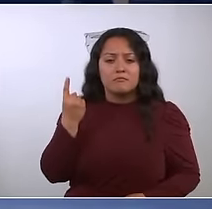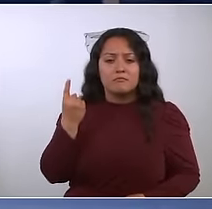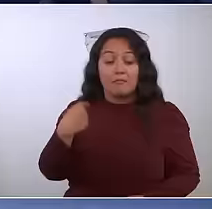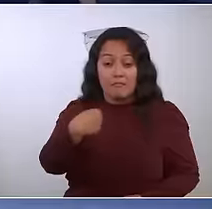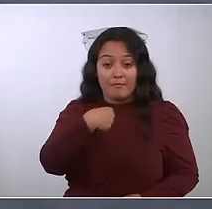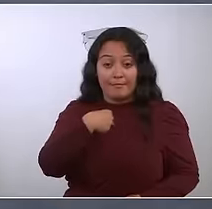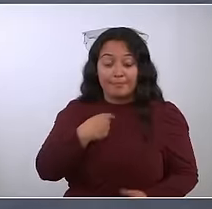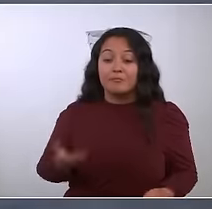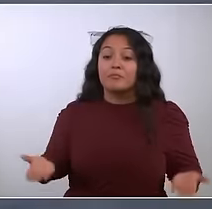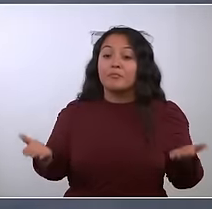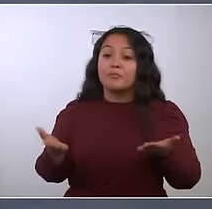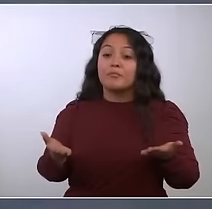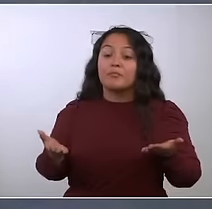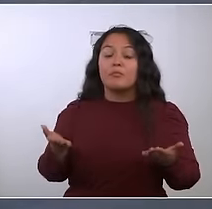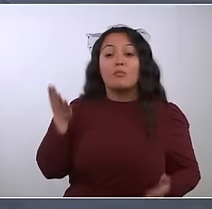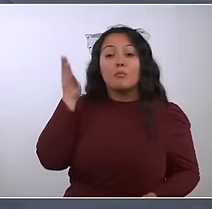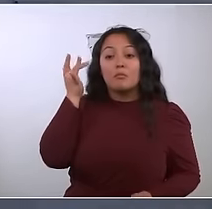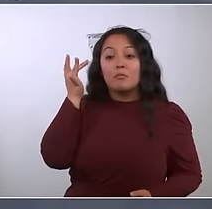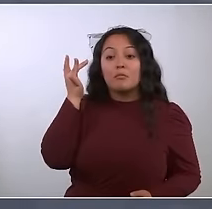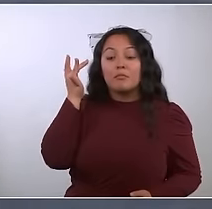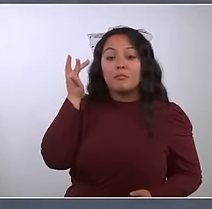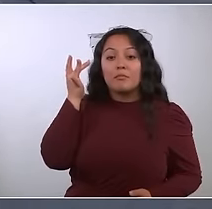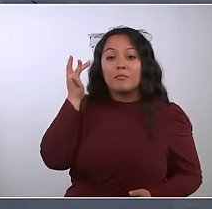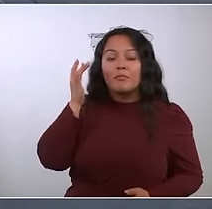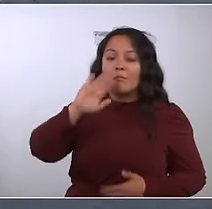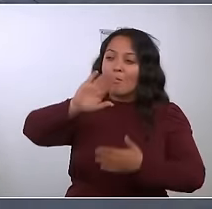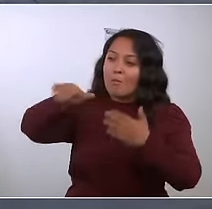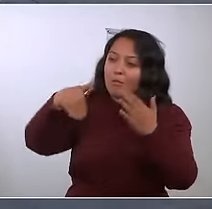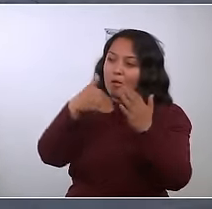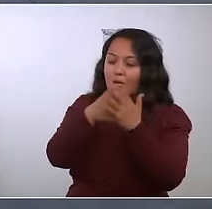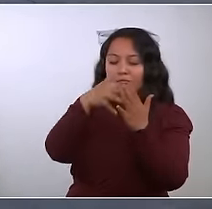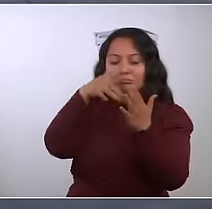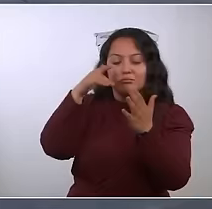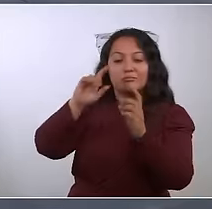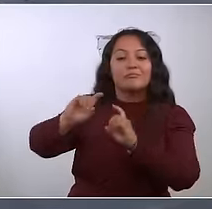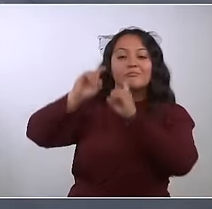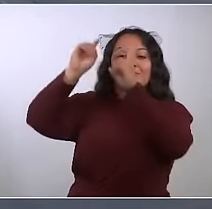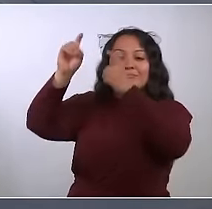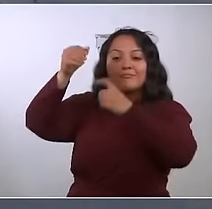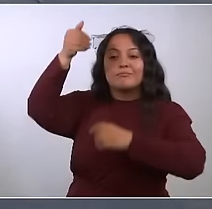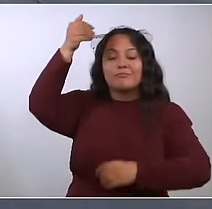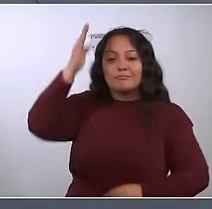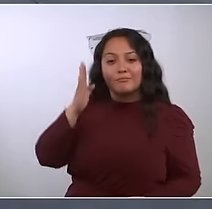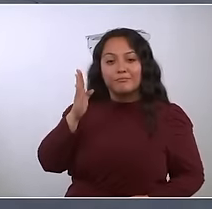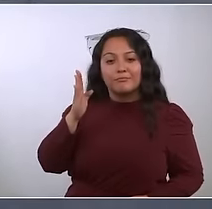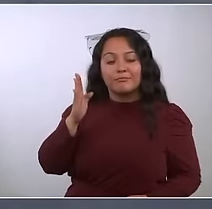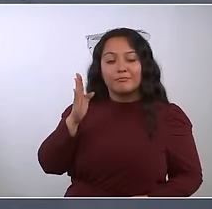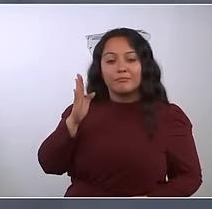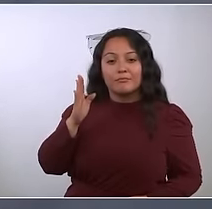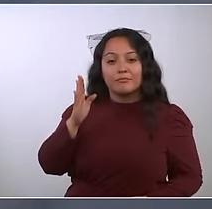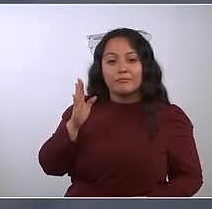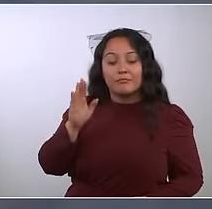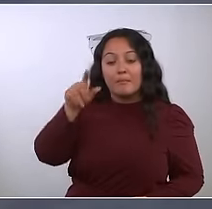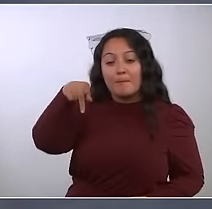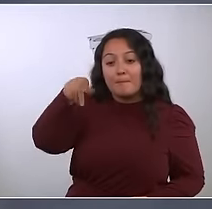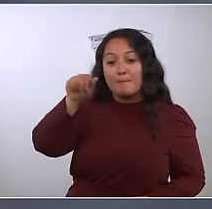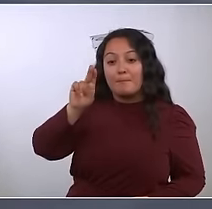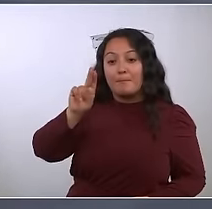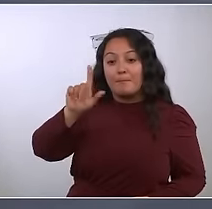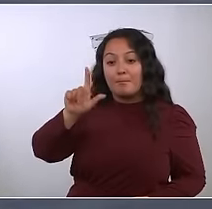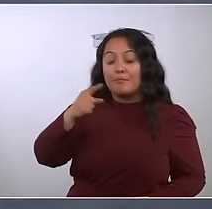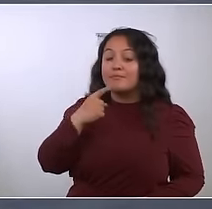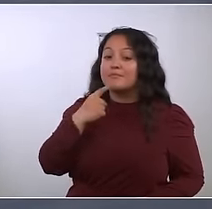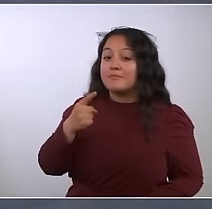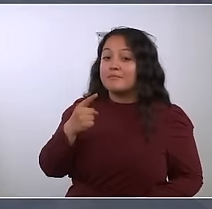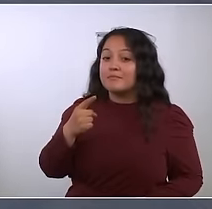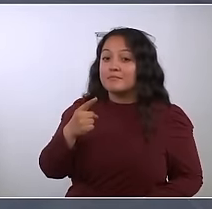estoy aquí, I am here, para darle gloria. To give him glory. Por eso el apóstol Pablo dice, that's why the apostle